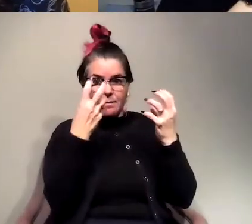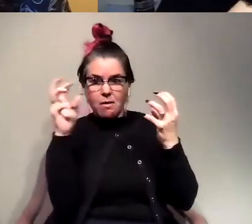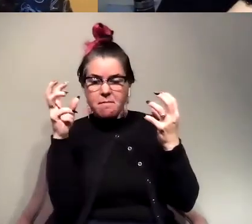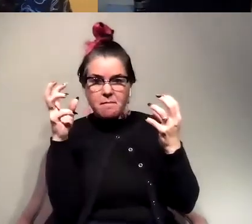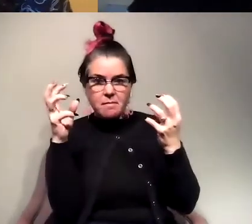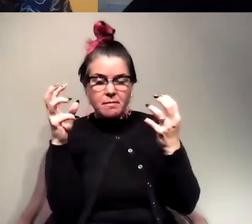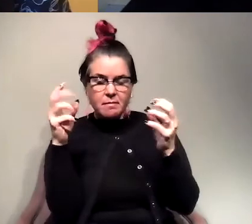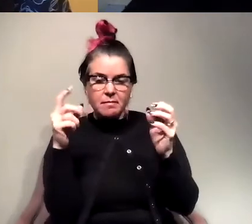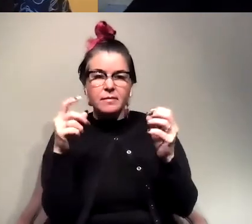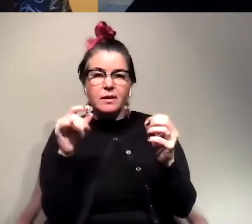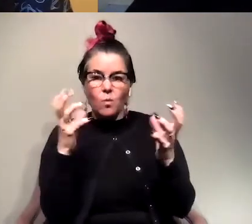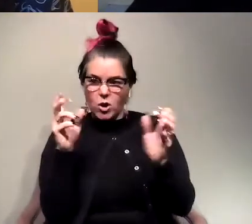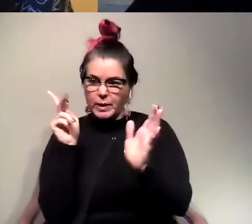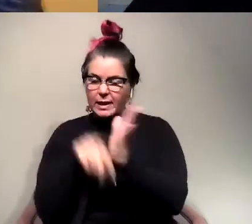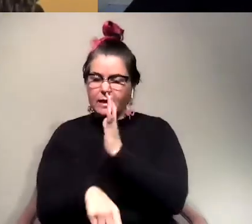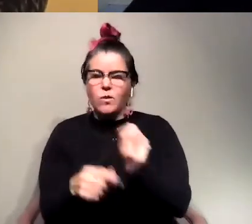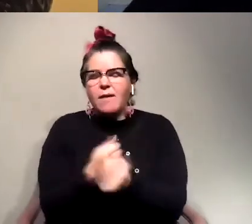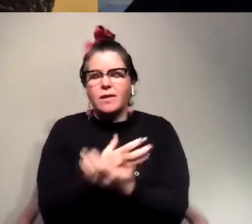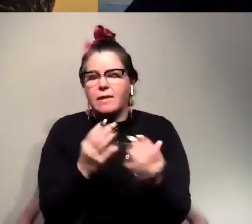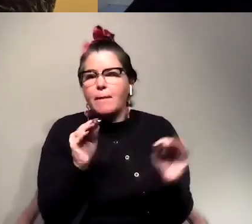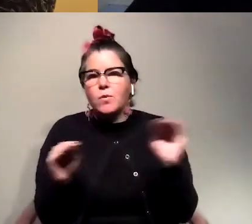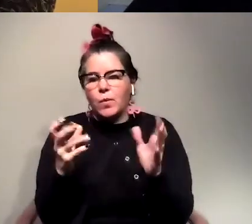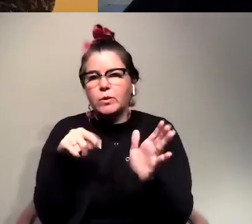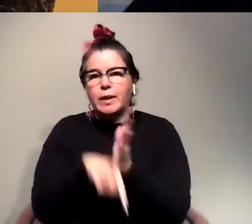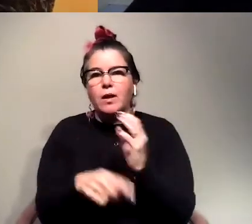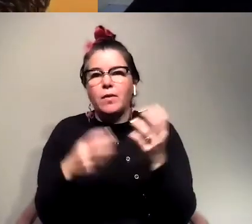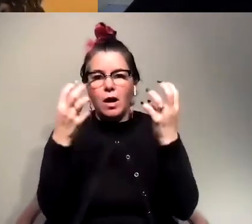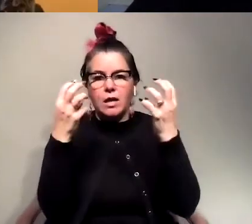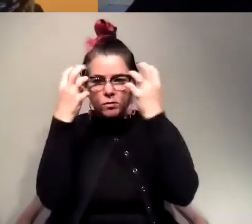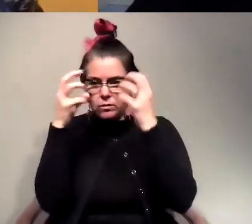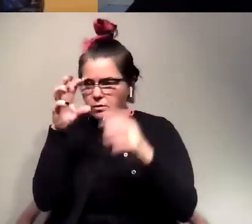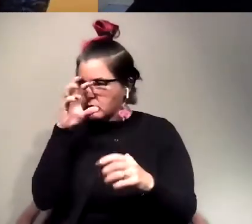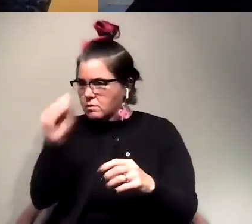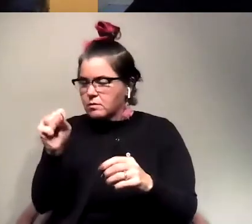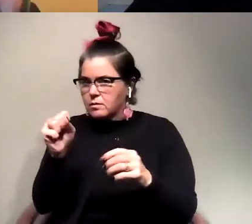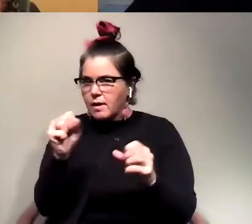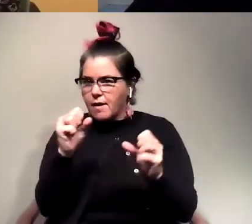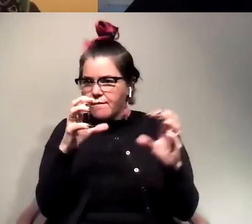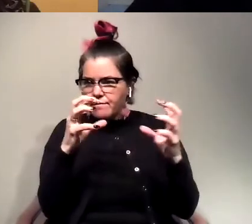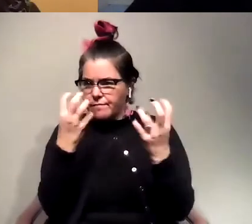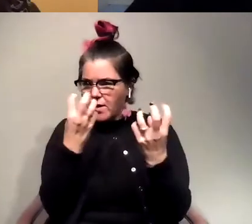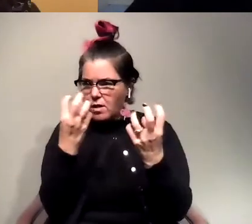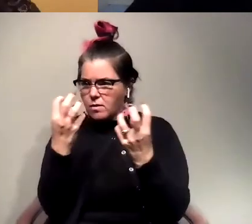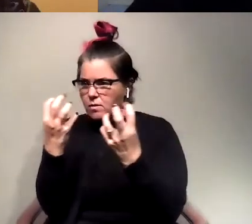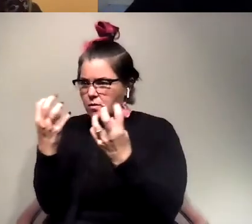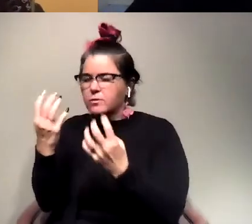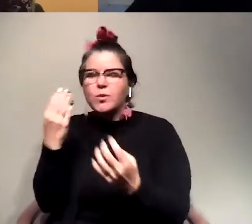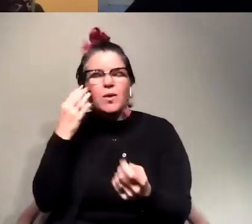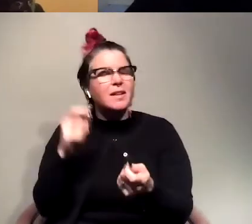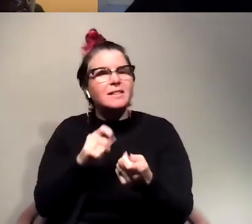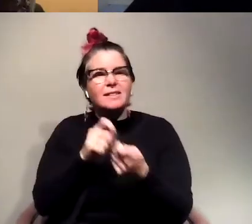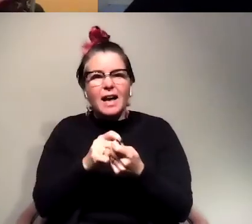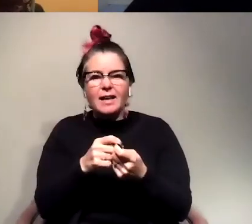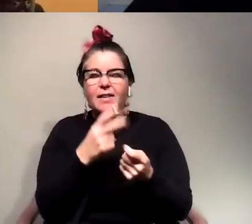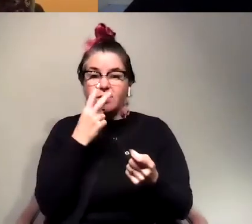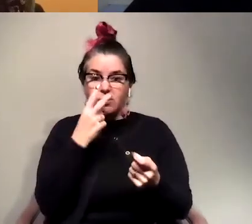they want to kill, which is basically anything, then their eyes will lock in and track it. And so you can know that they've seen your little